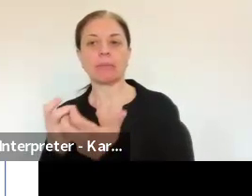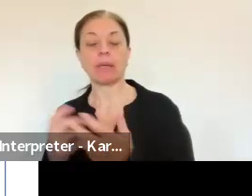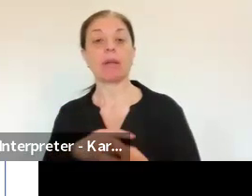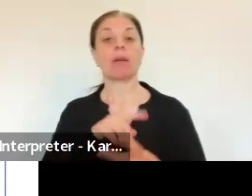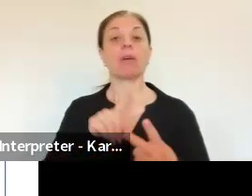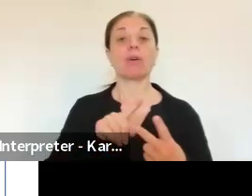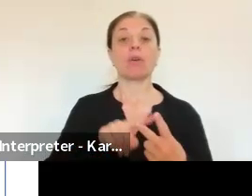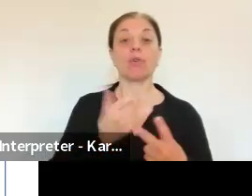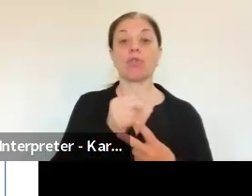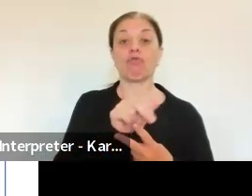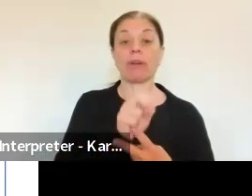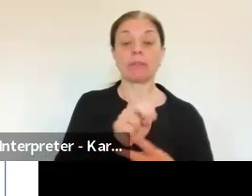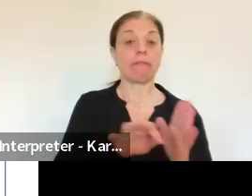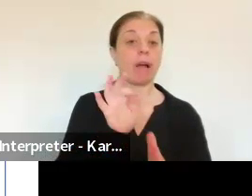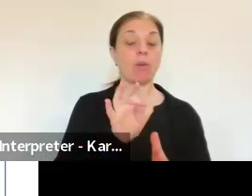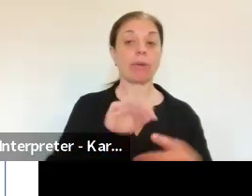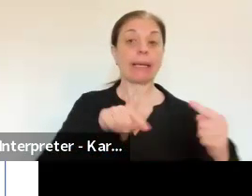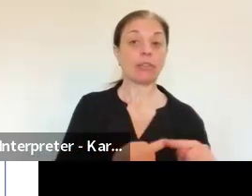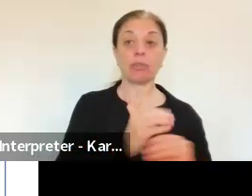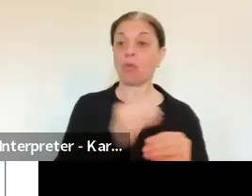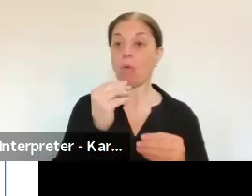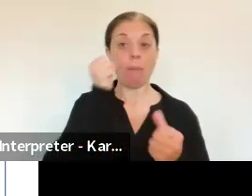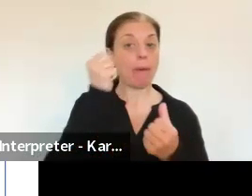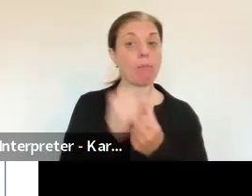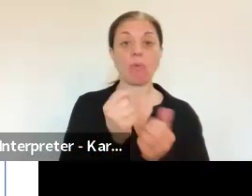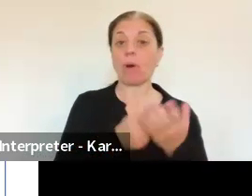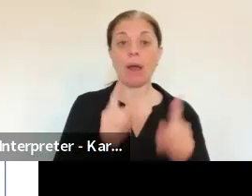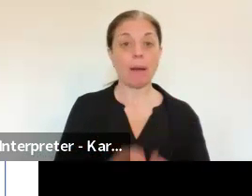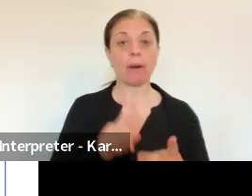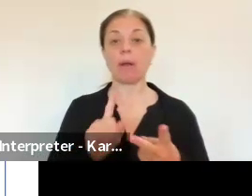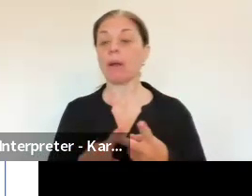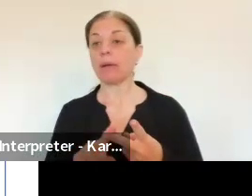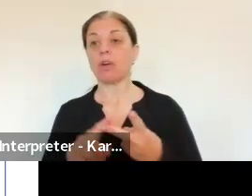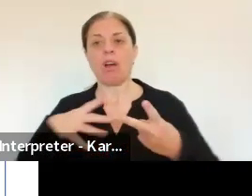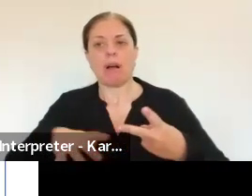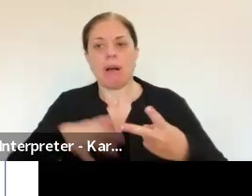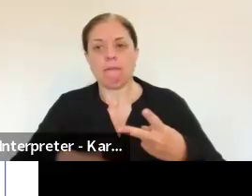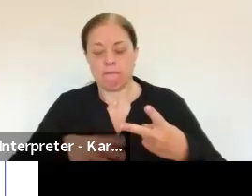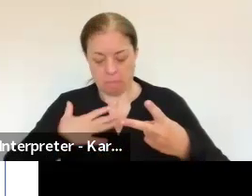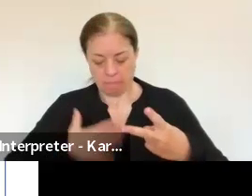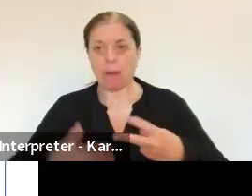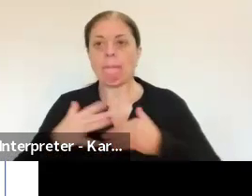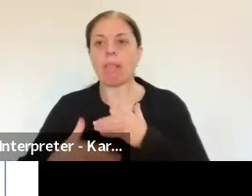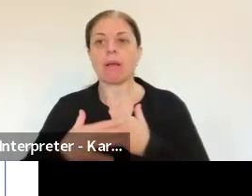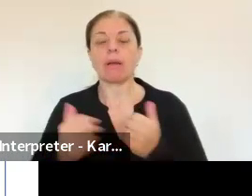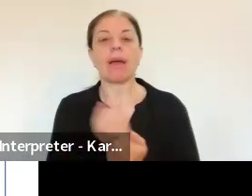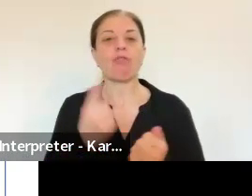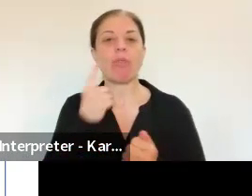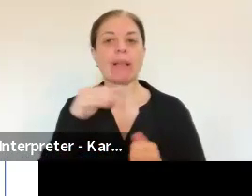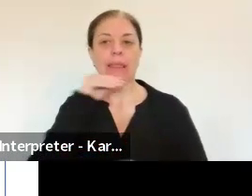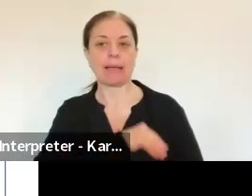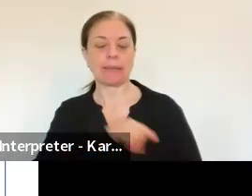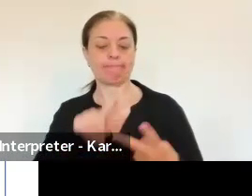found injured and with no memory of what happened, and Maddie's clothes are covered in blood, everyone thinks she's